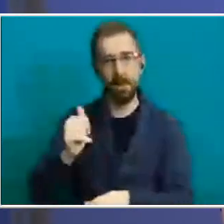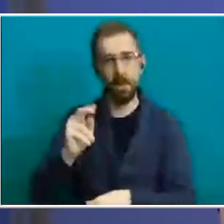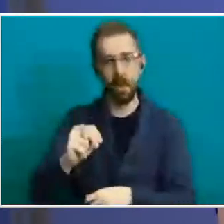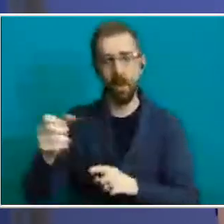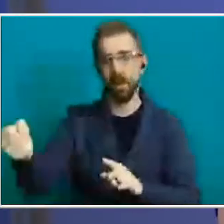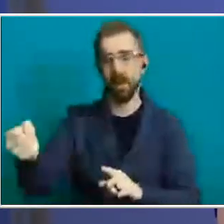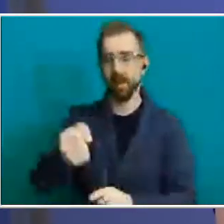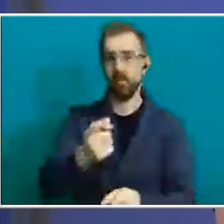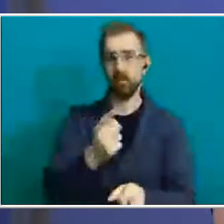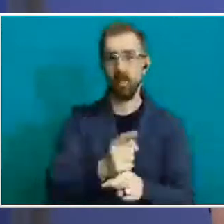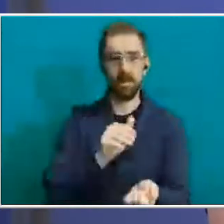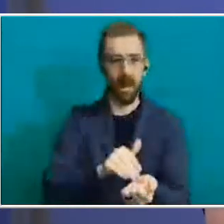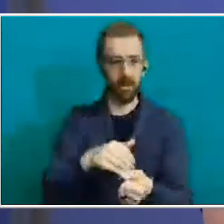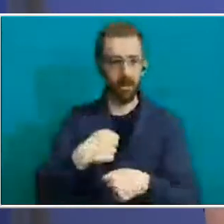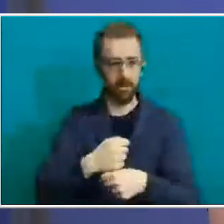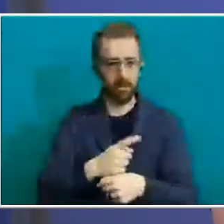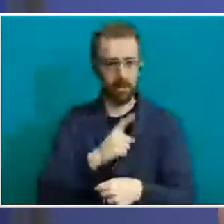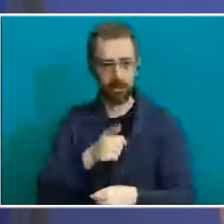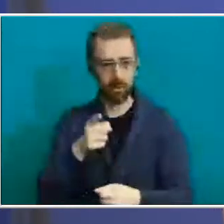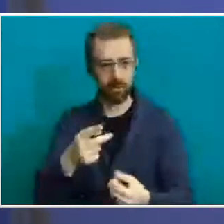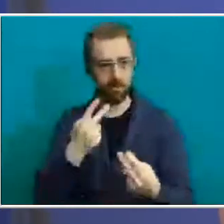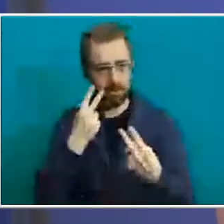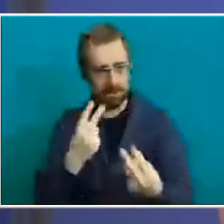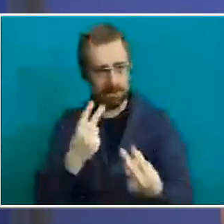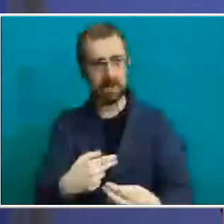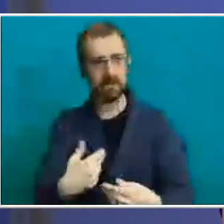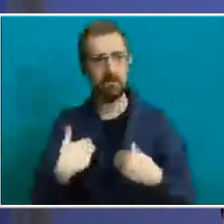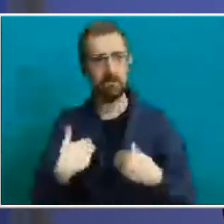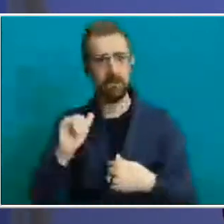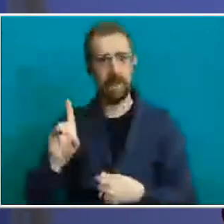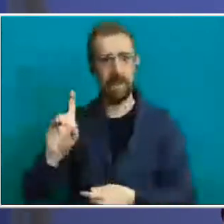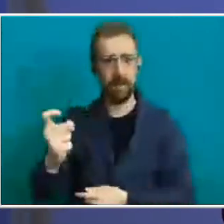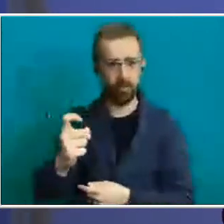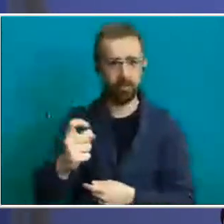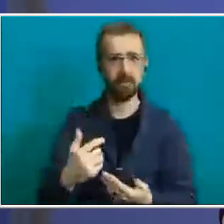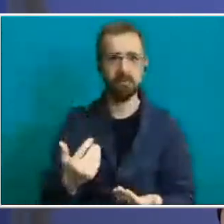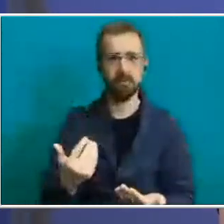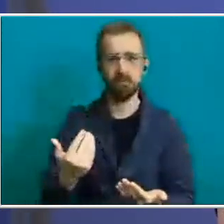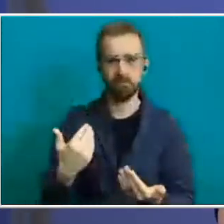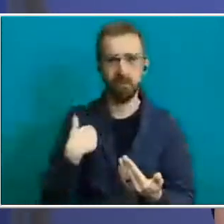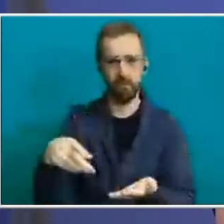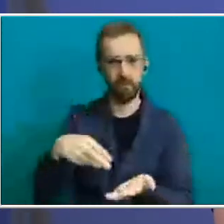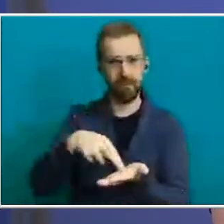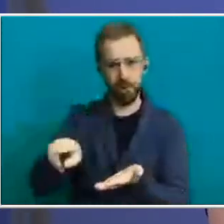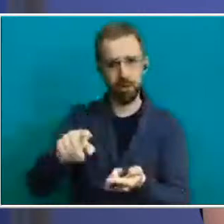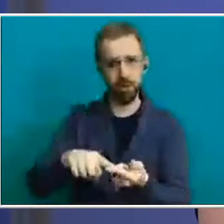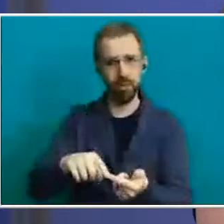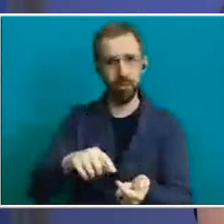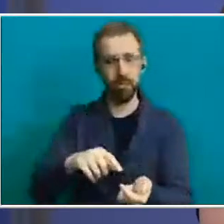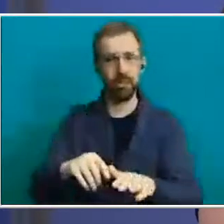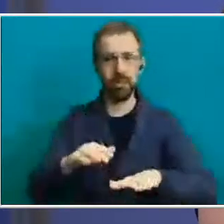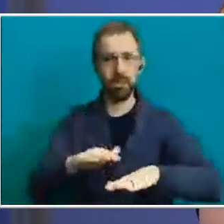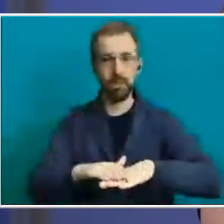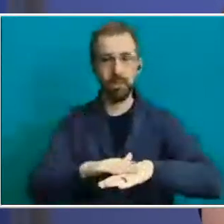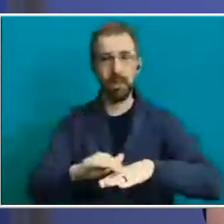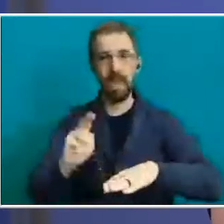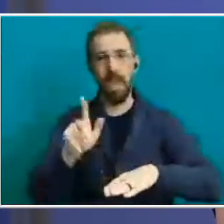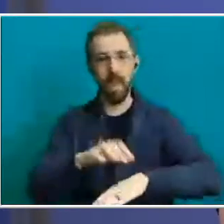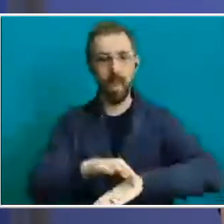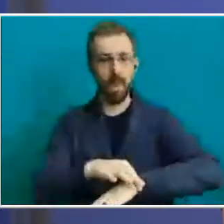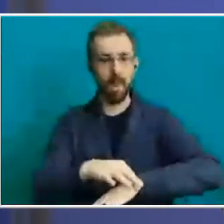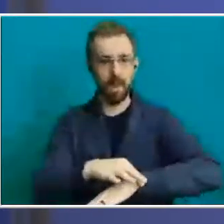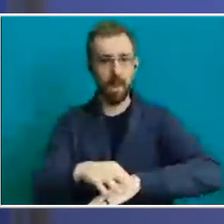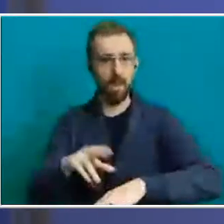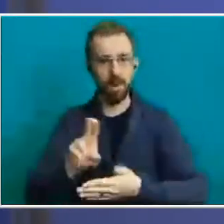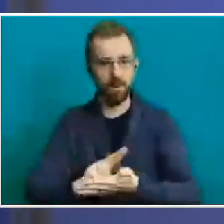make sure we get her seen and having that diagnosis, and having her referred to our foot and ankle specialist with the University of Kansas Health System, and having a